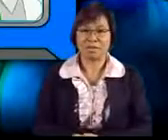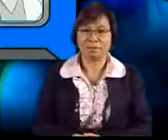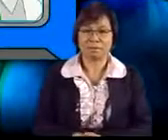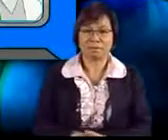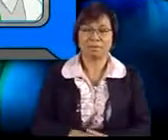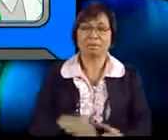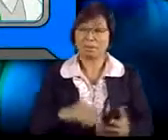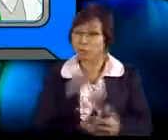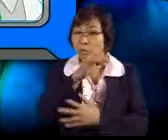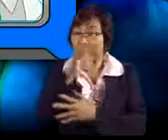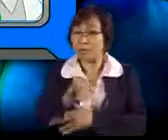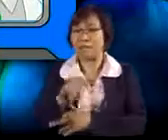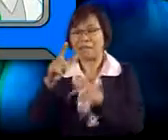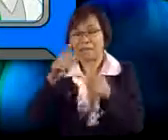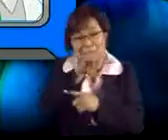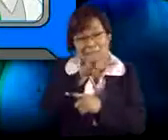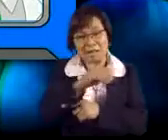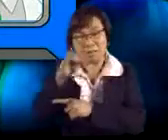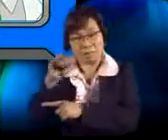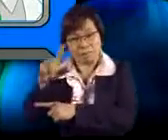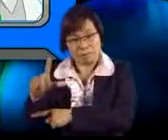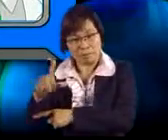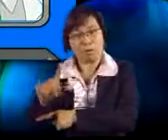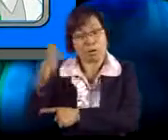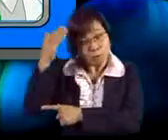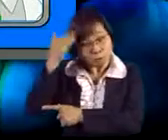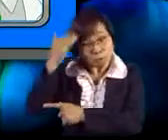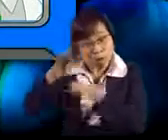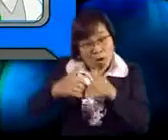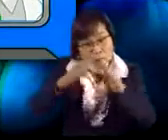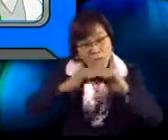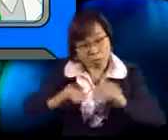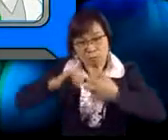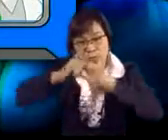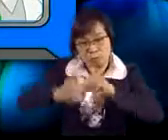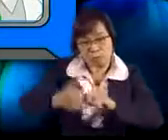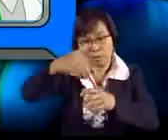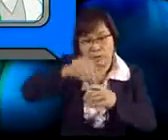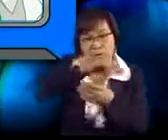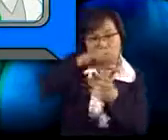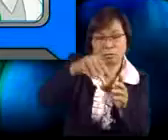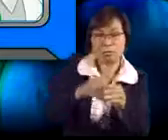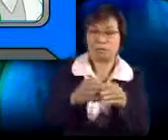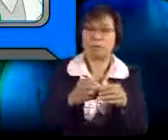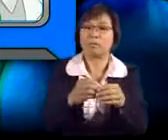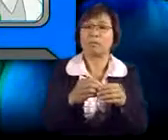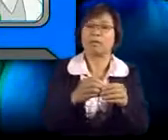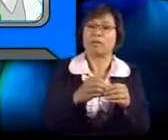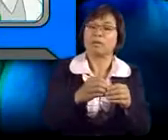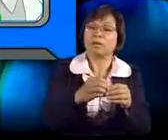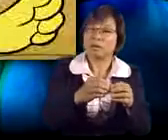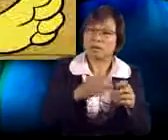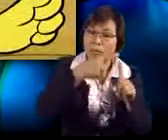So, witty, liter, and milliliter, do you know how to solve problem involving operation in volume